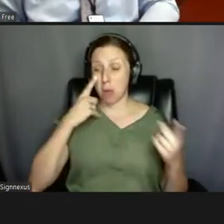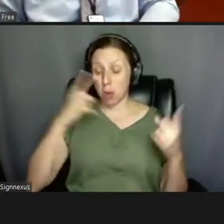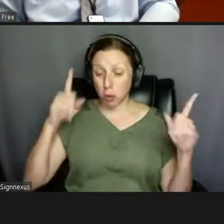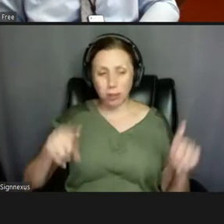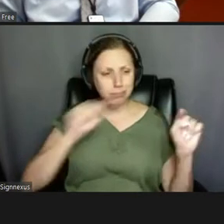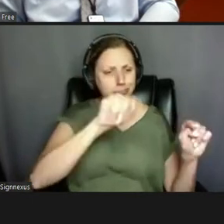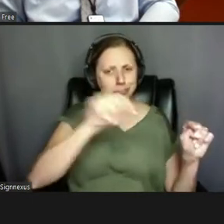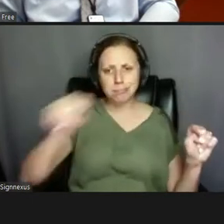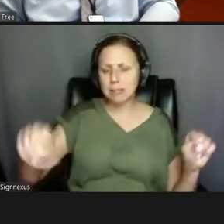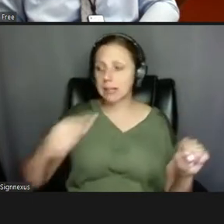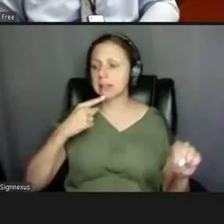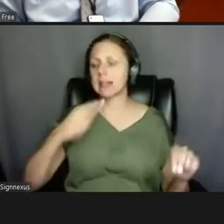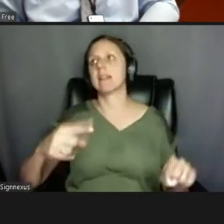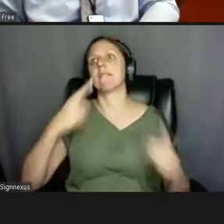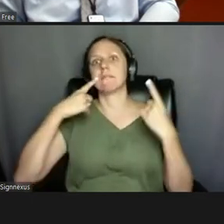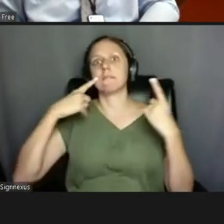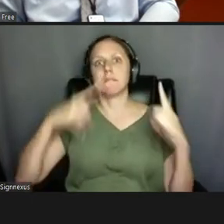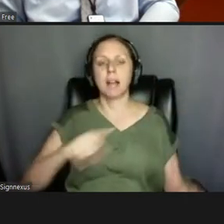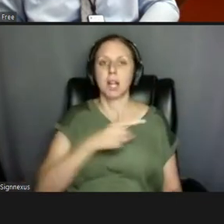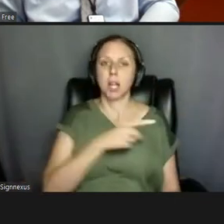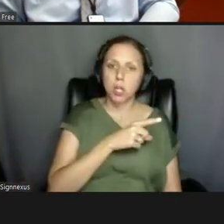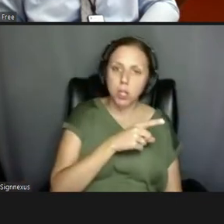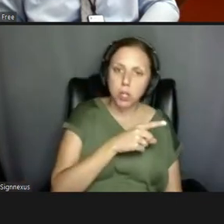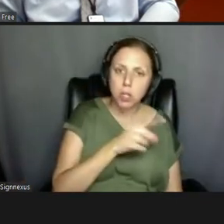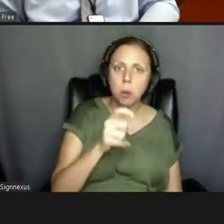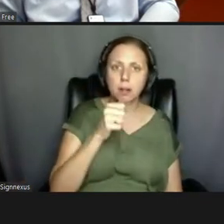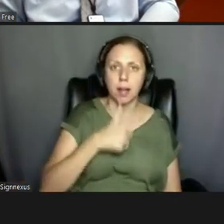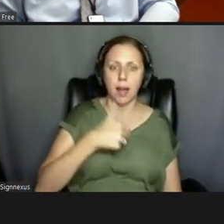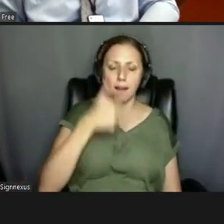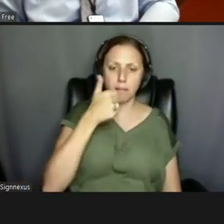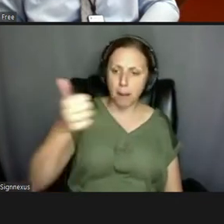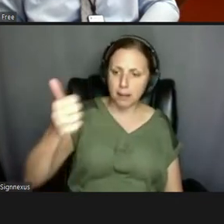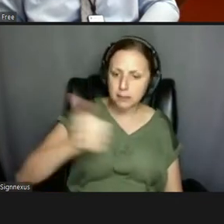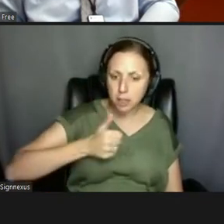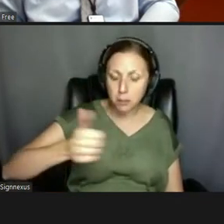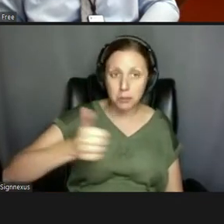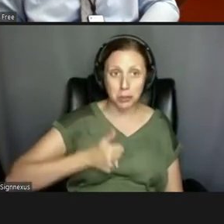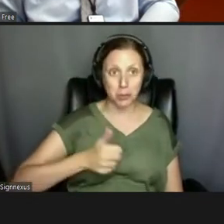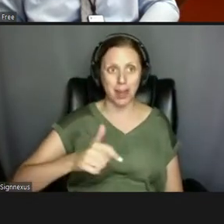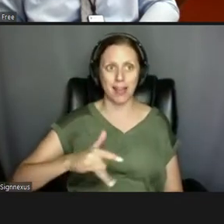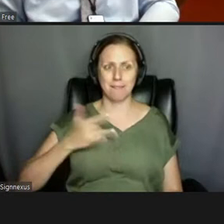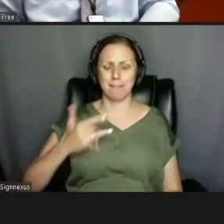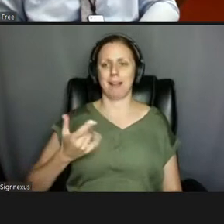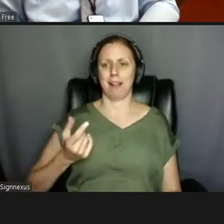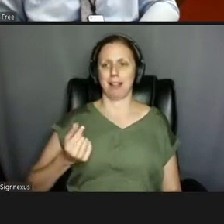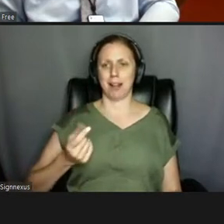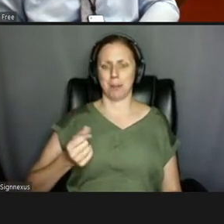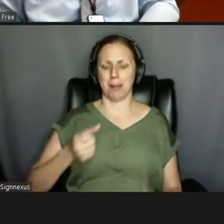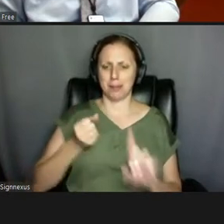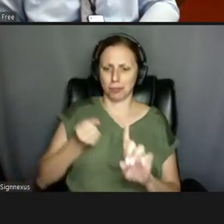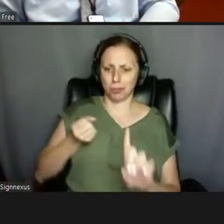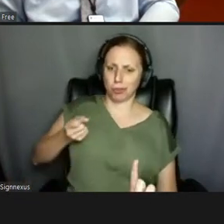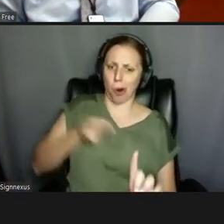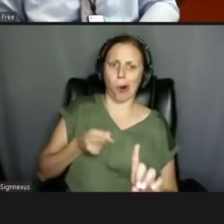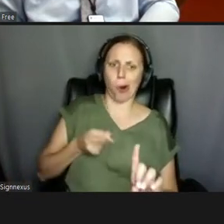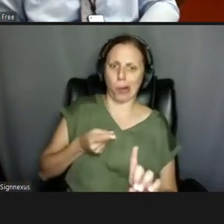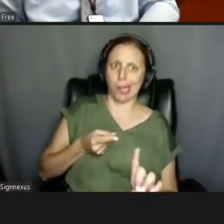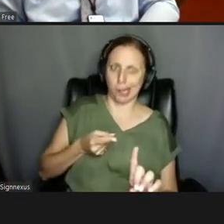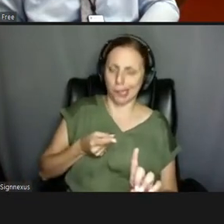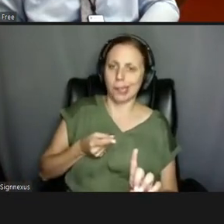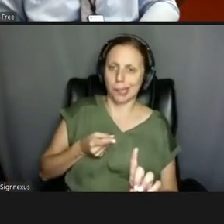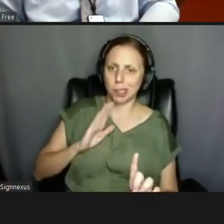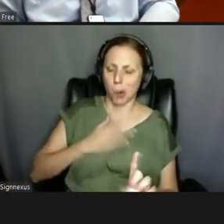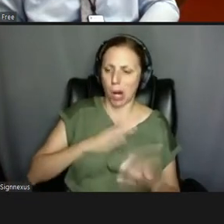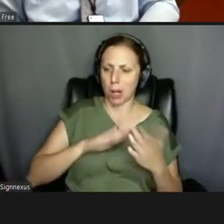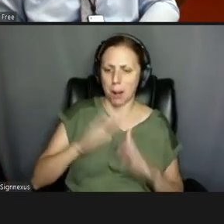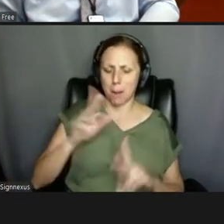it's about time that you guys don't have the best commute. And this does feel a little bit targeted. Like people were sick and